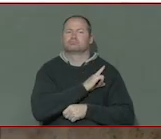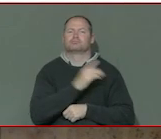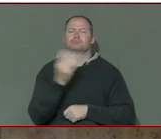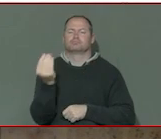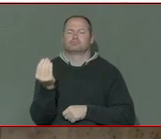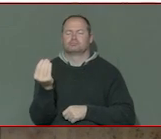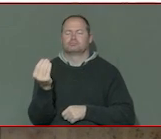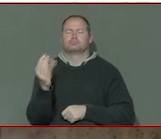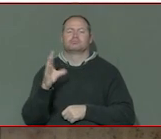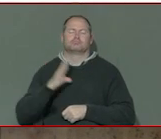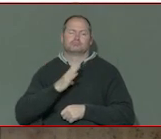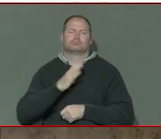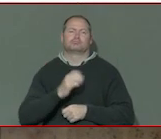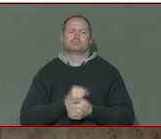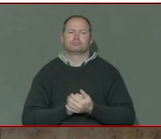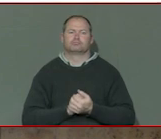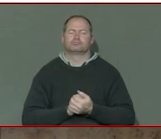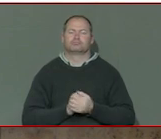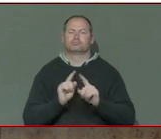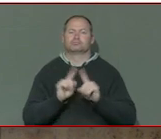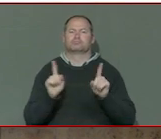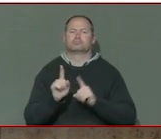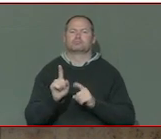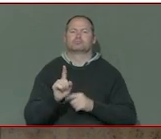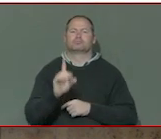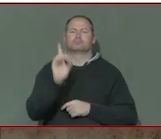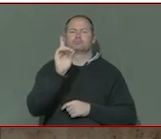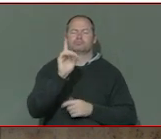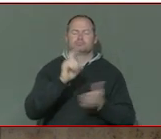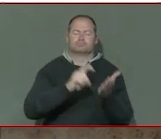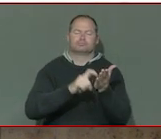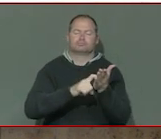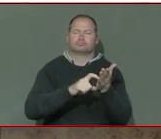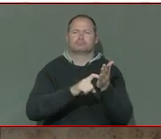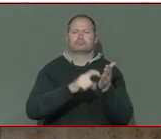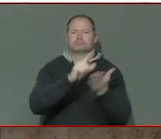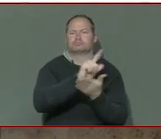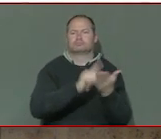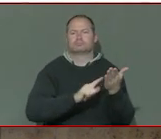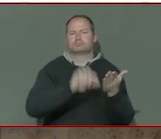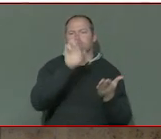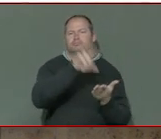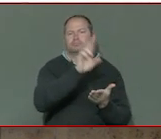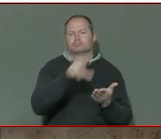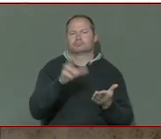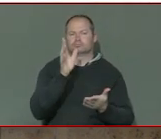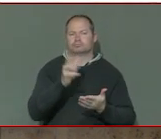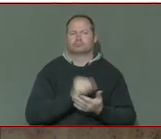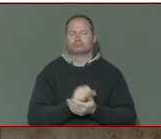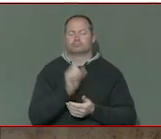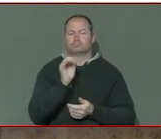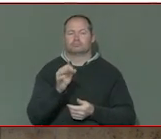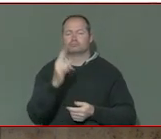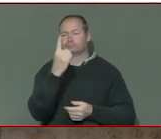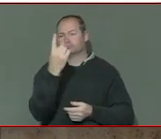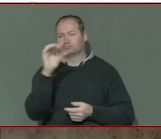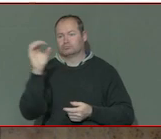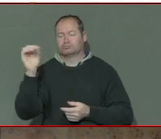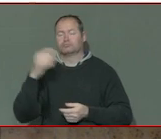I right? But my debtors ledger will be wrong. And if I wrote the 100 as 200 rand,